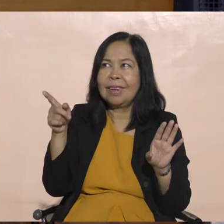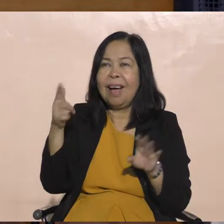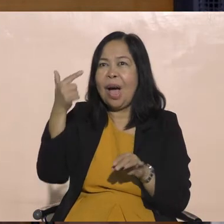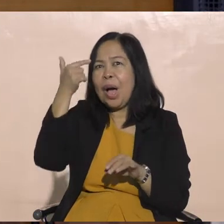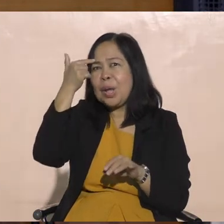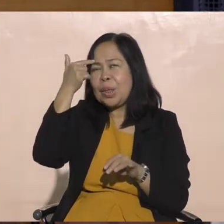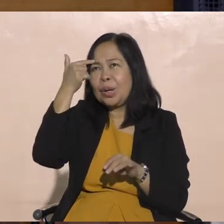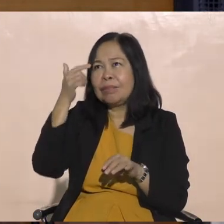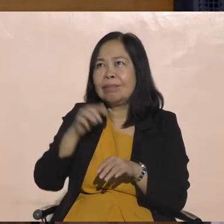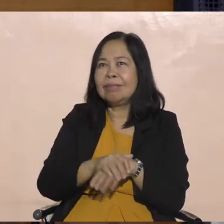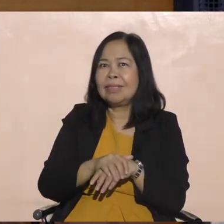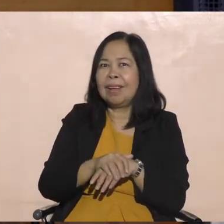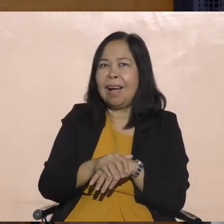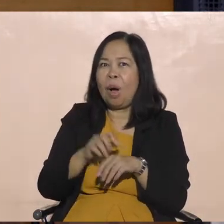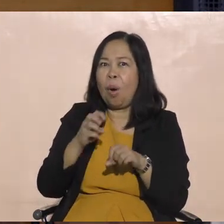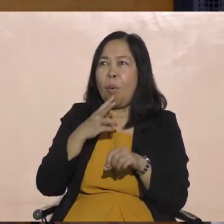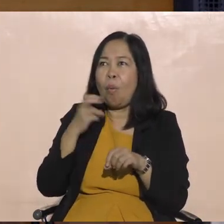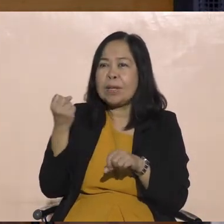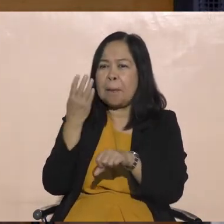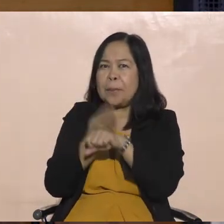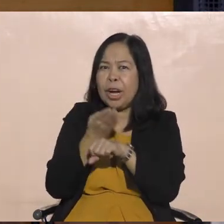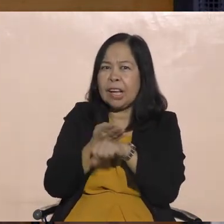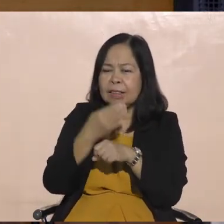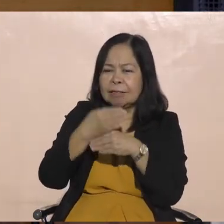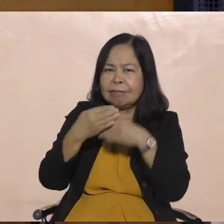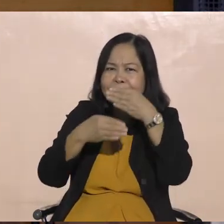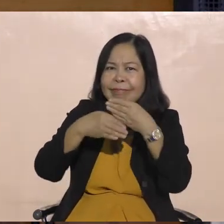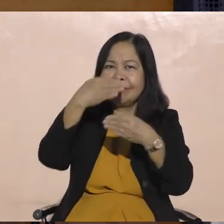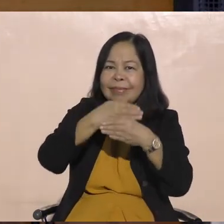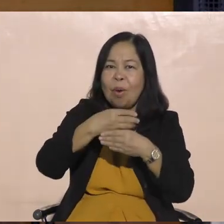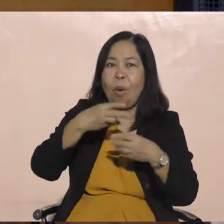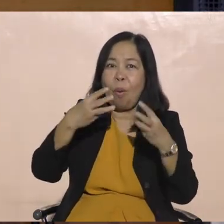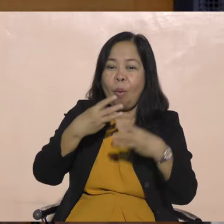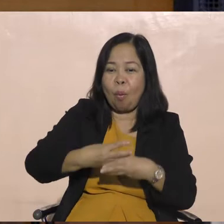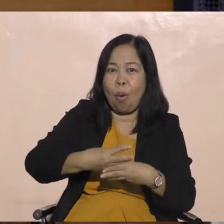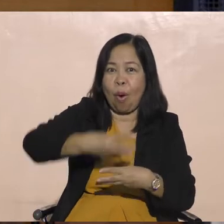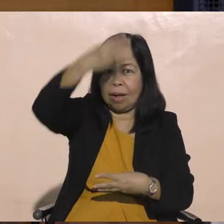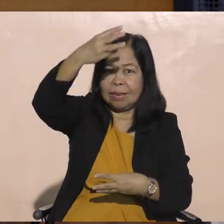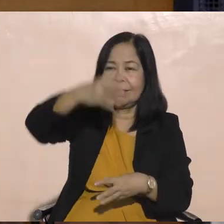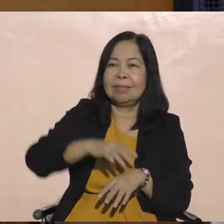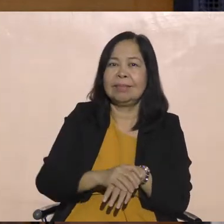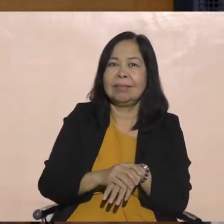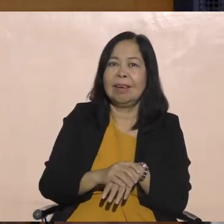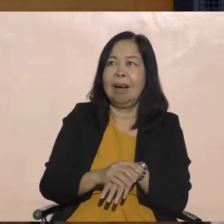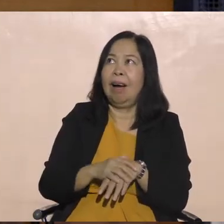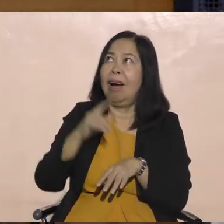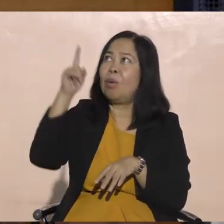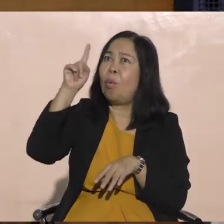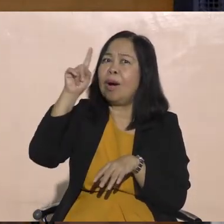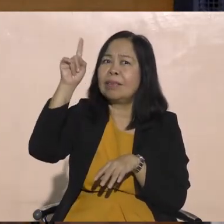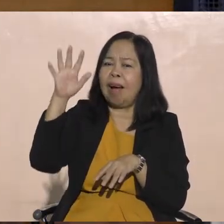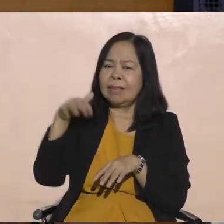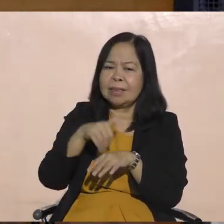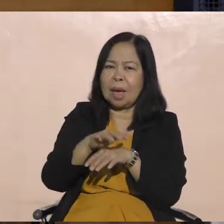gikinahanglan, what I need is a brick, bato unta, a brick wall, and what the Lord has sent me is a